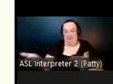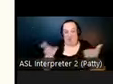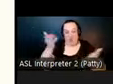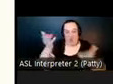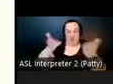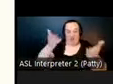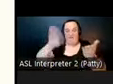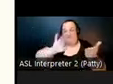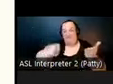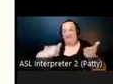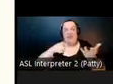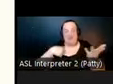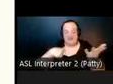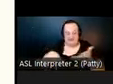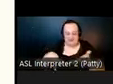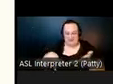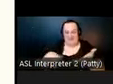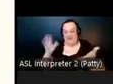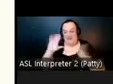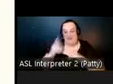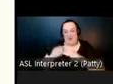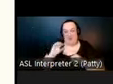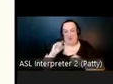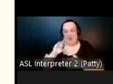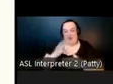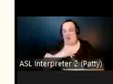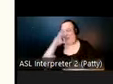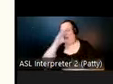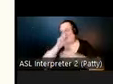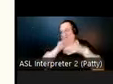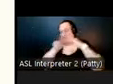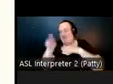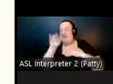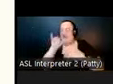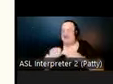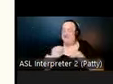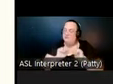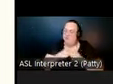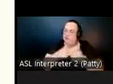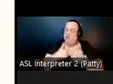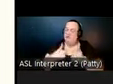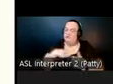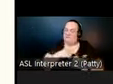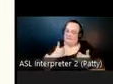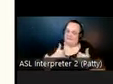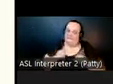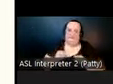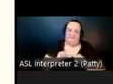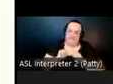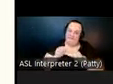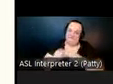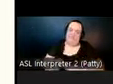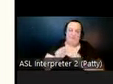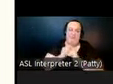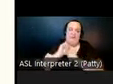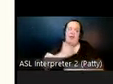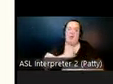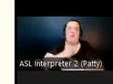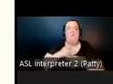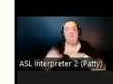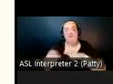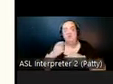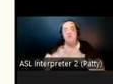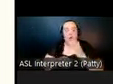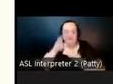estimated those costs to be. So that's a challenge we continue to work with through our professional cost estimators and